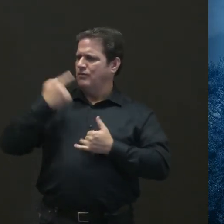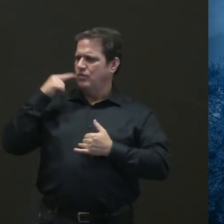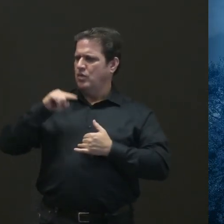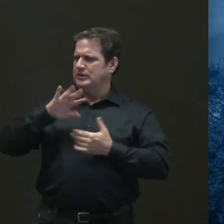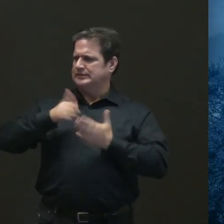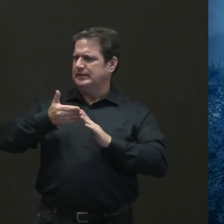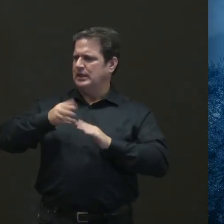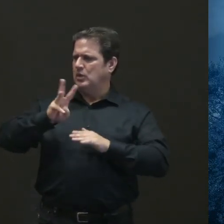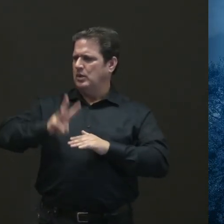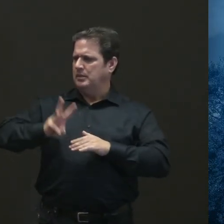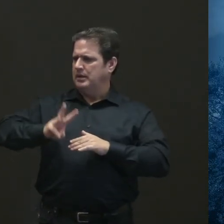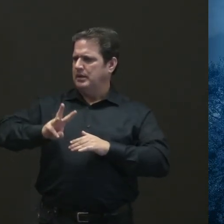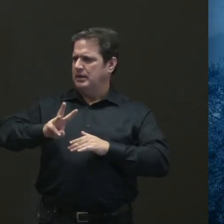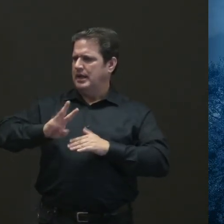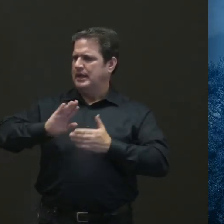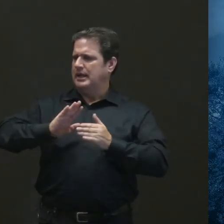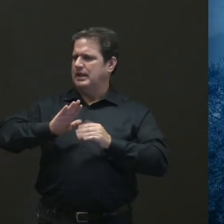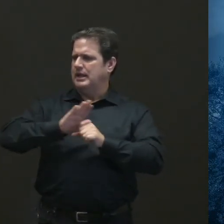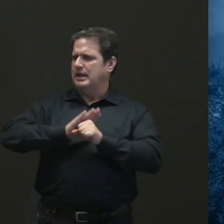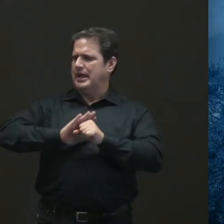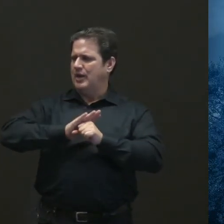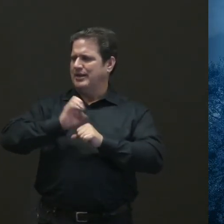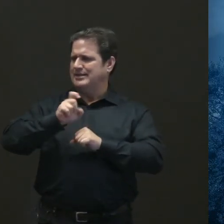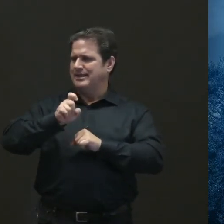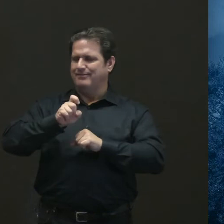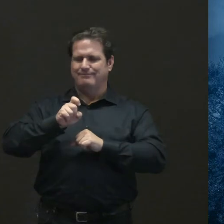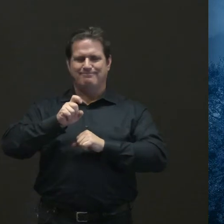of Wilmington and county exec.